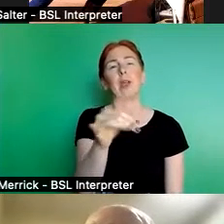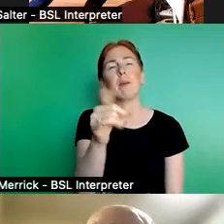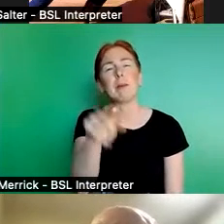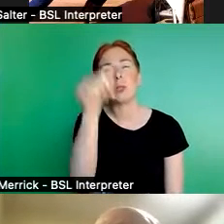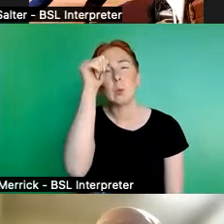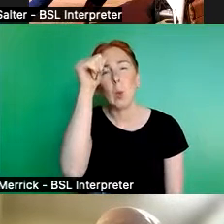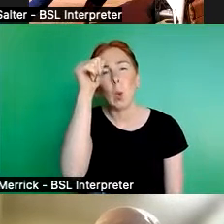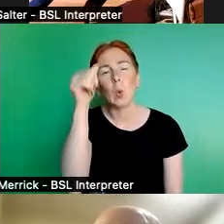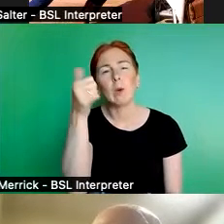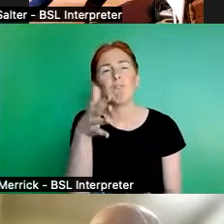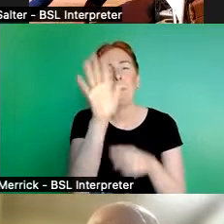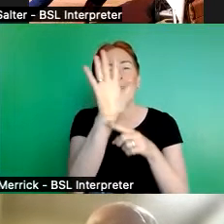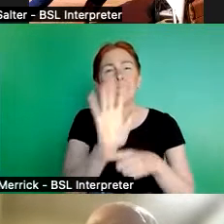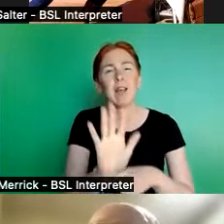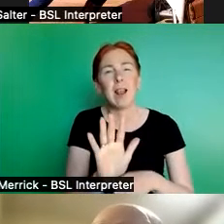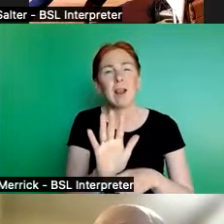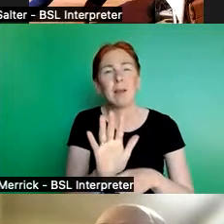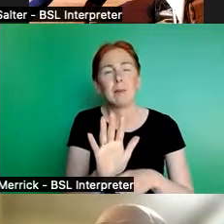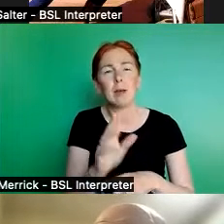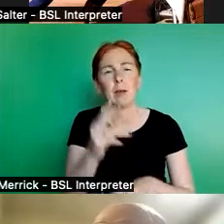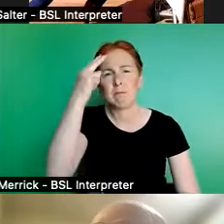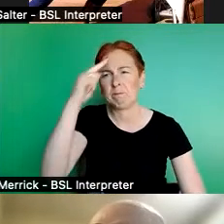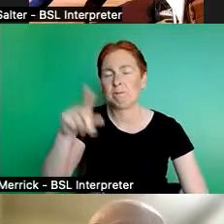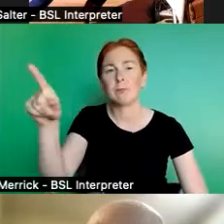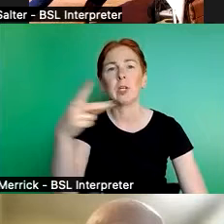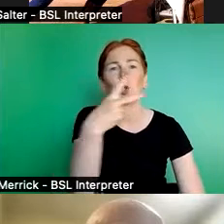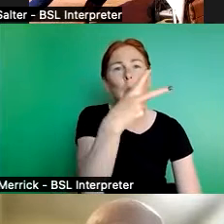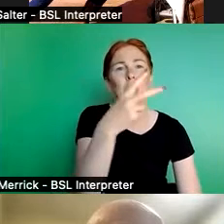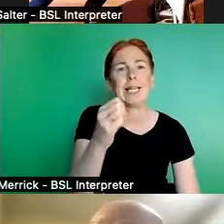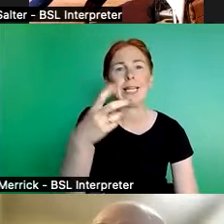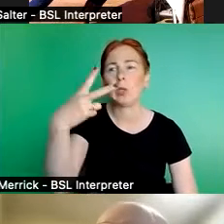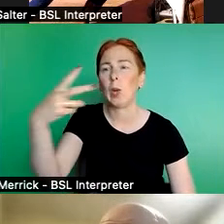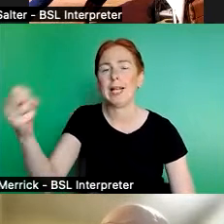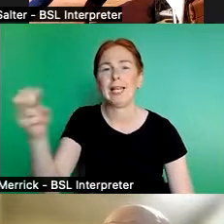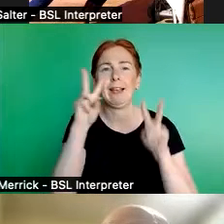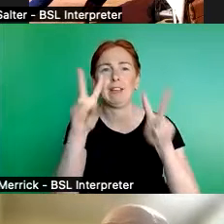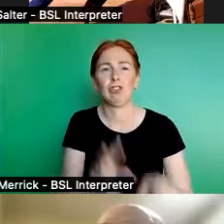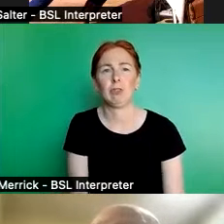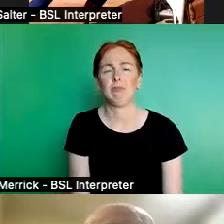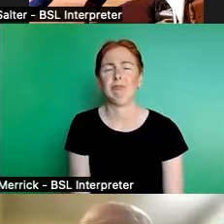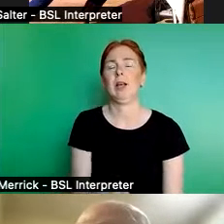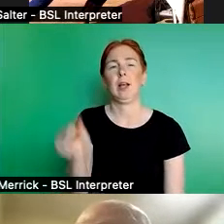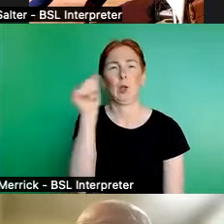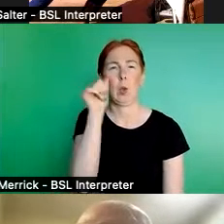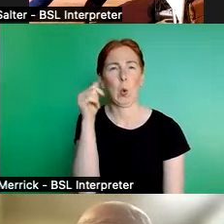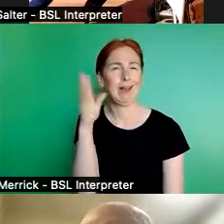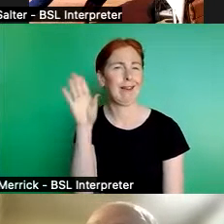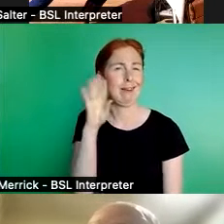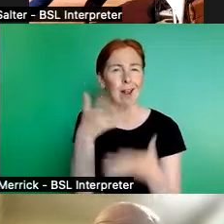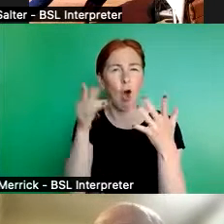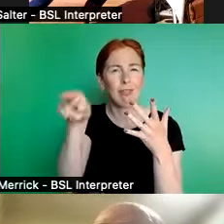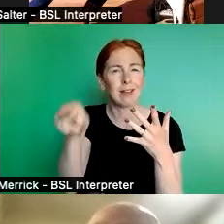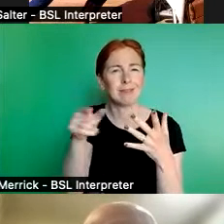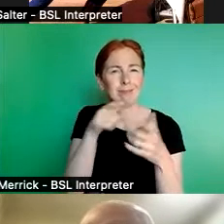vision. And that means that standing at 20 feet, your child can see what a normal person can see